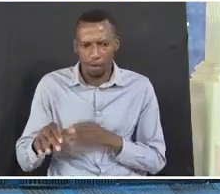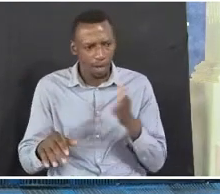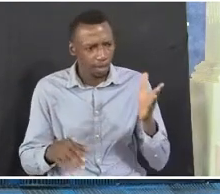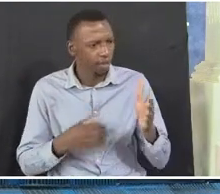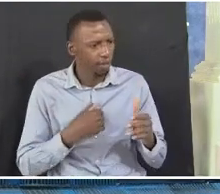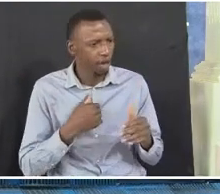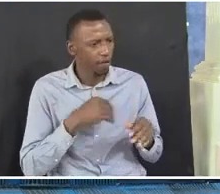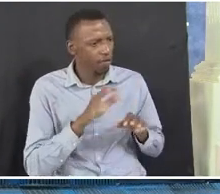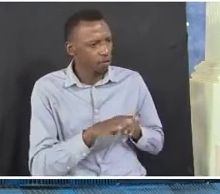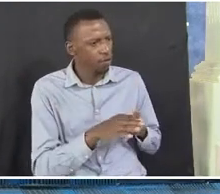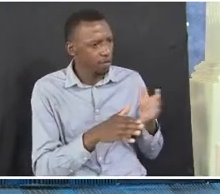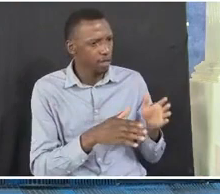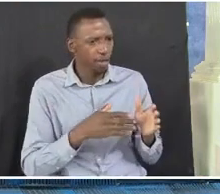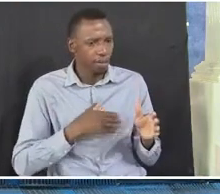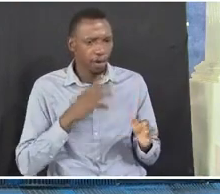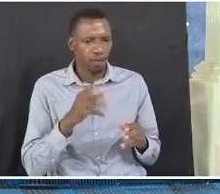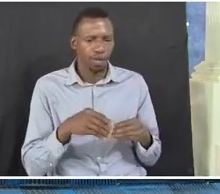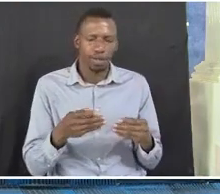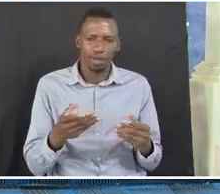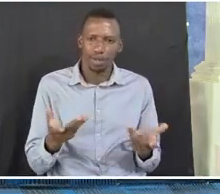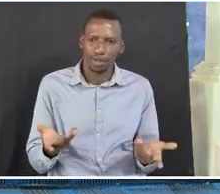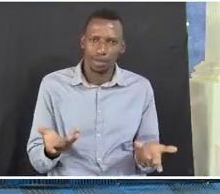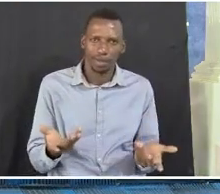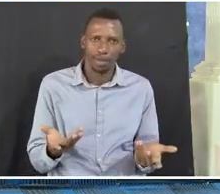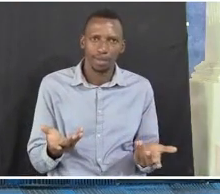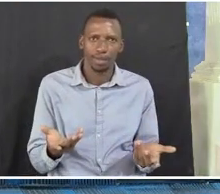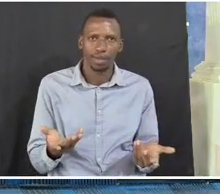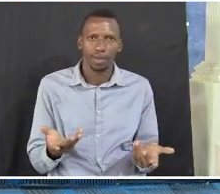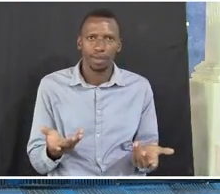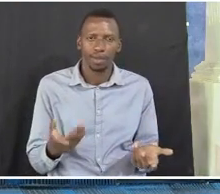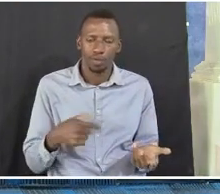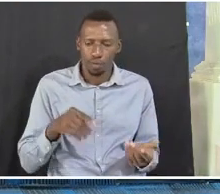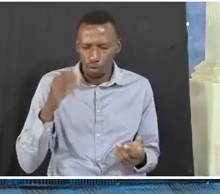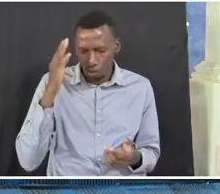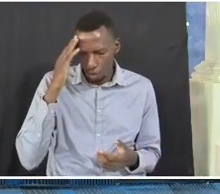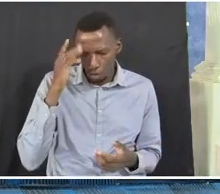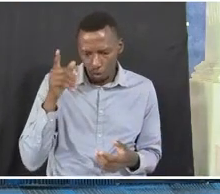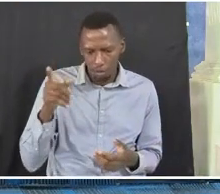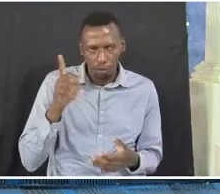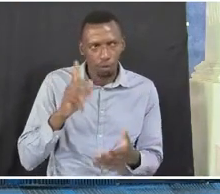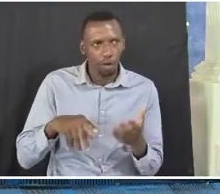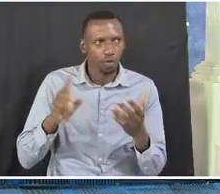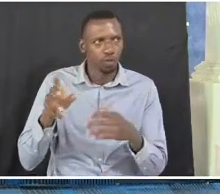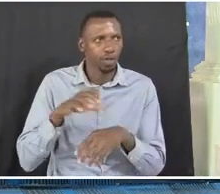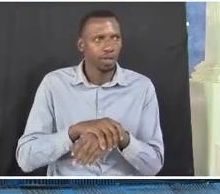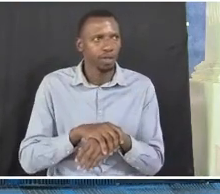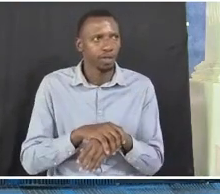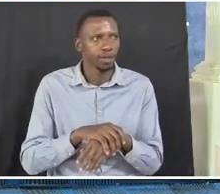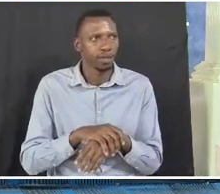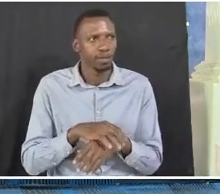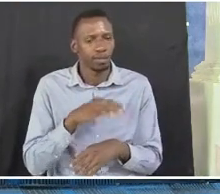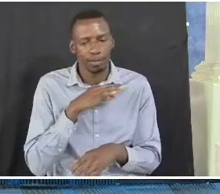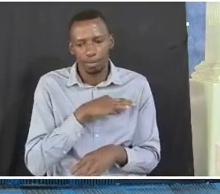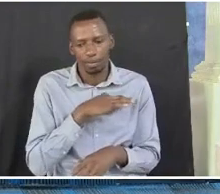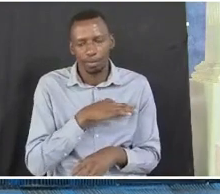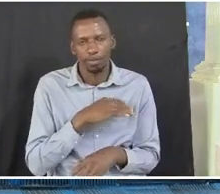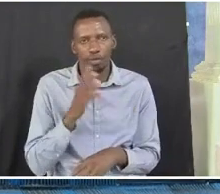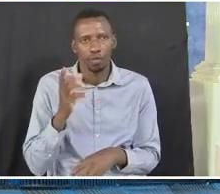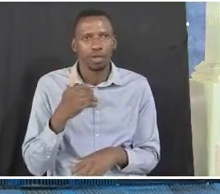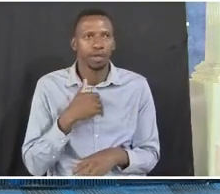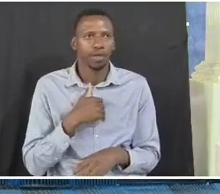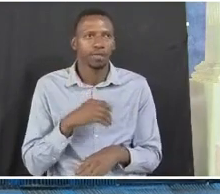I have a fundi. Mine will give you. It is not a fundi he has, but he knows what he's going to get. Apachini kidogo.